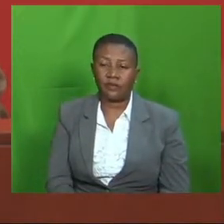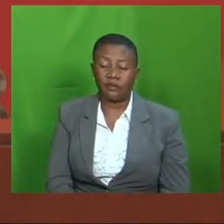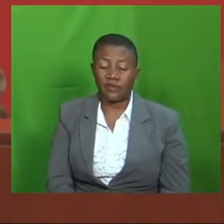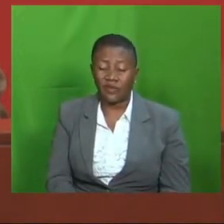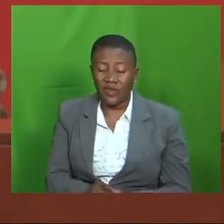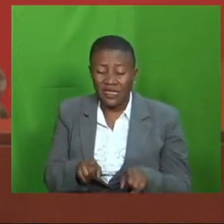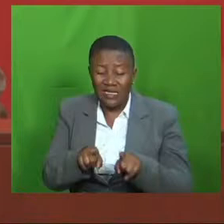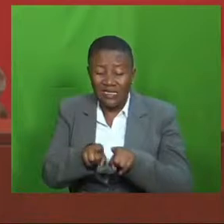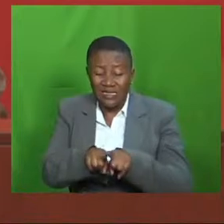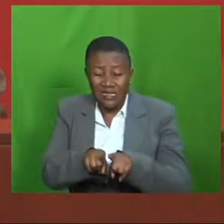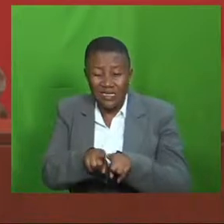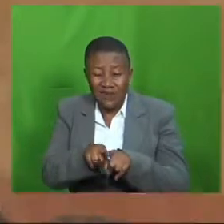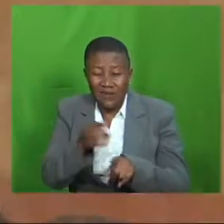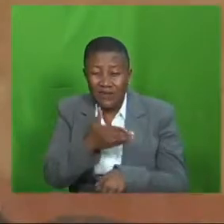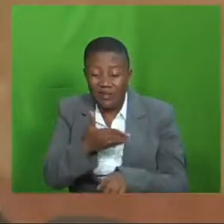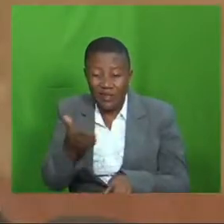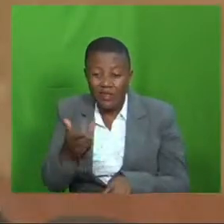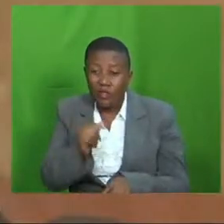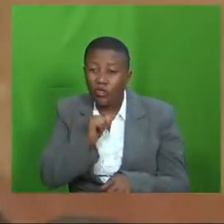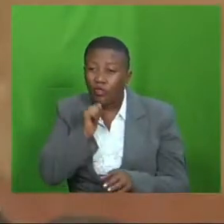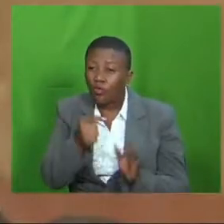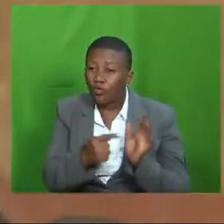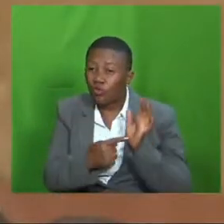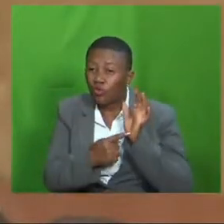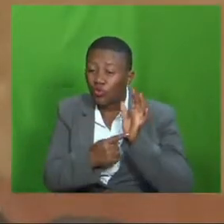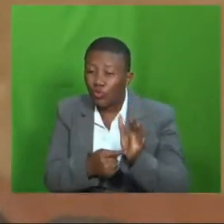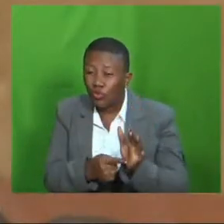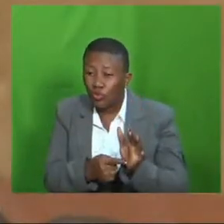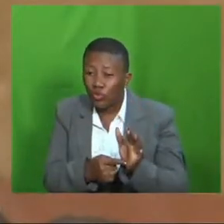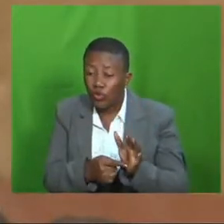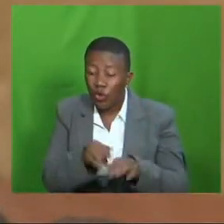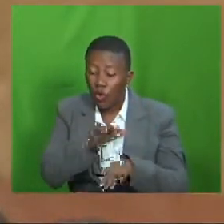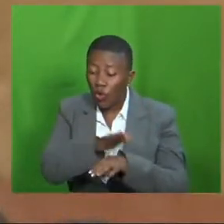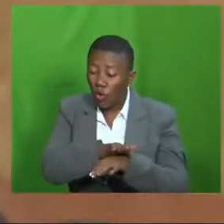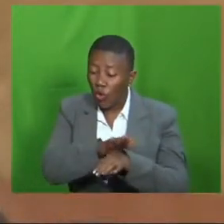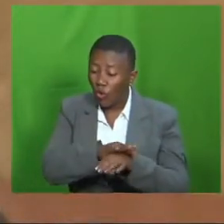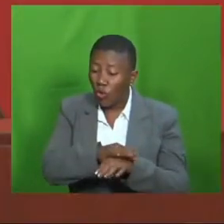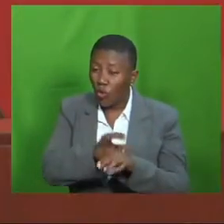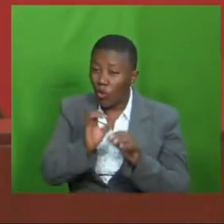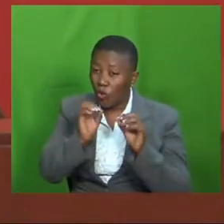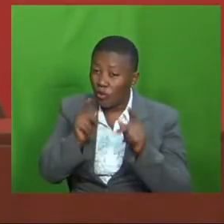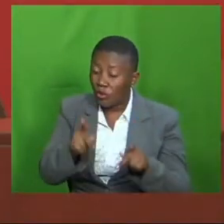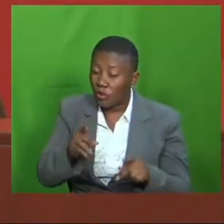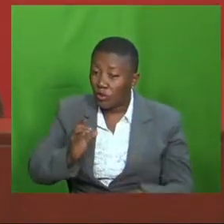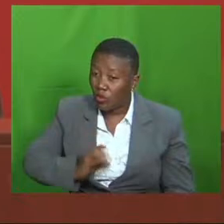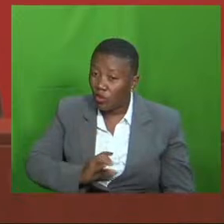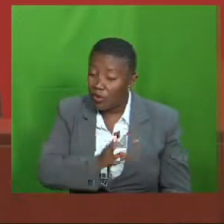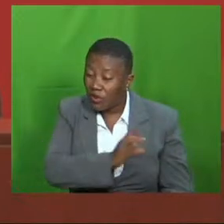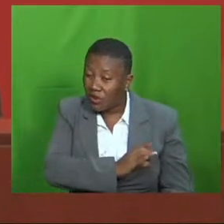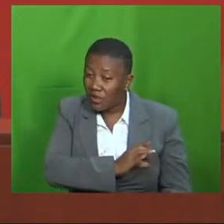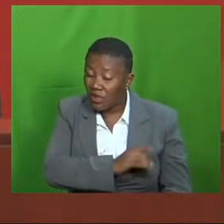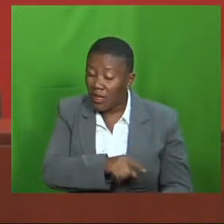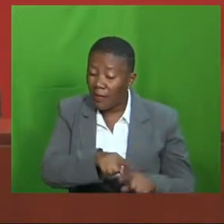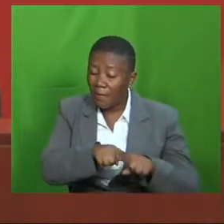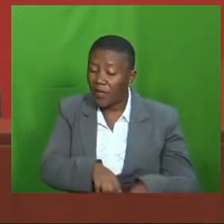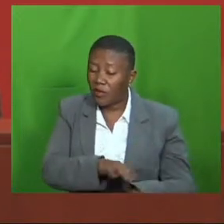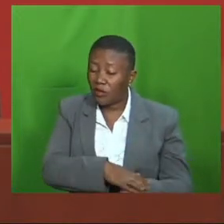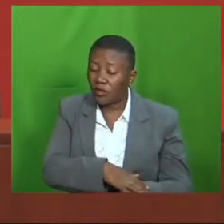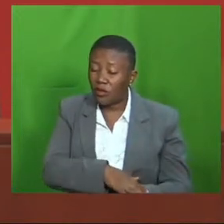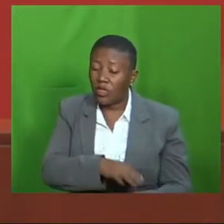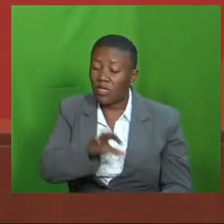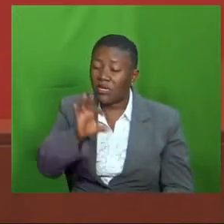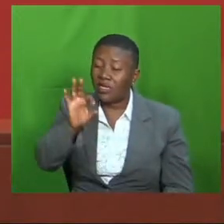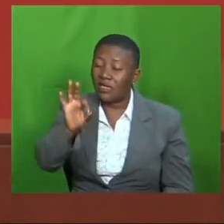express mandate is not conferred on the Privileges Committee in respect of matters arising under Article